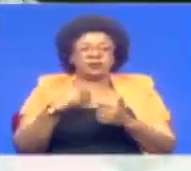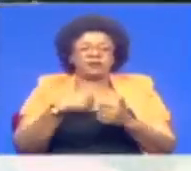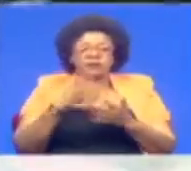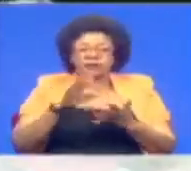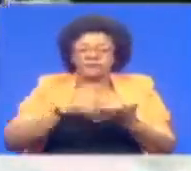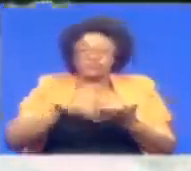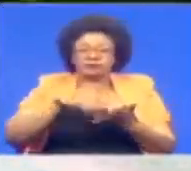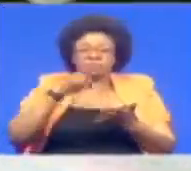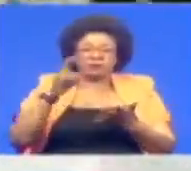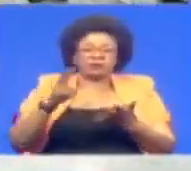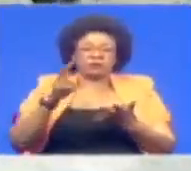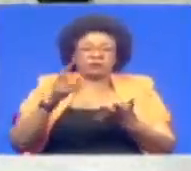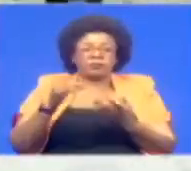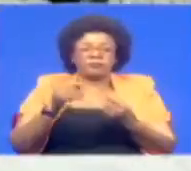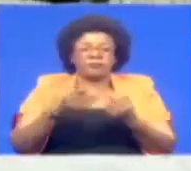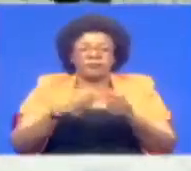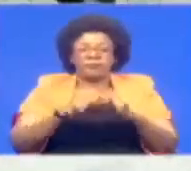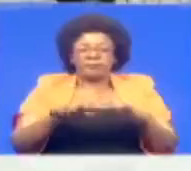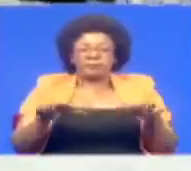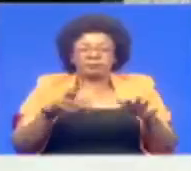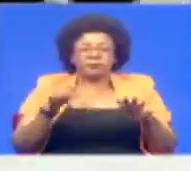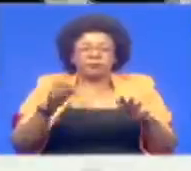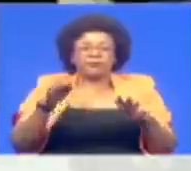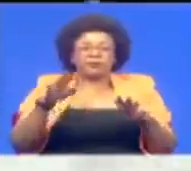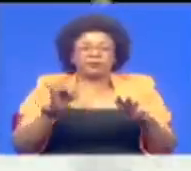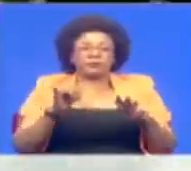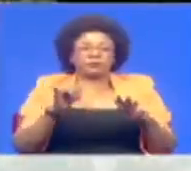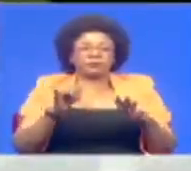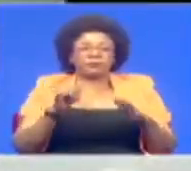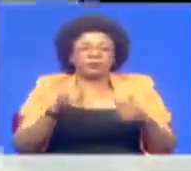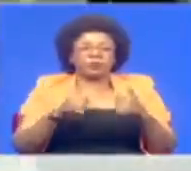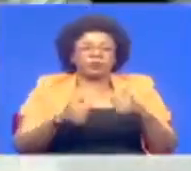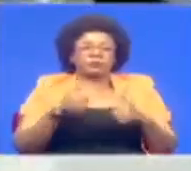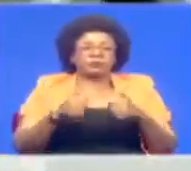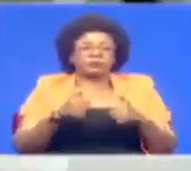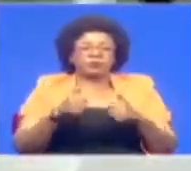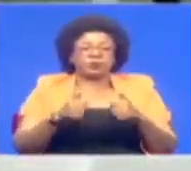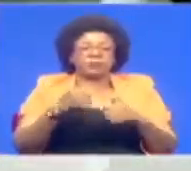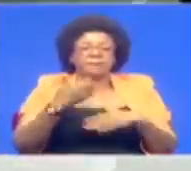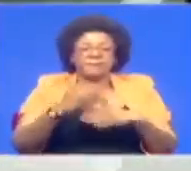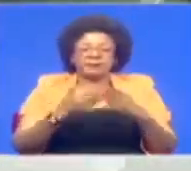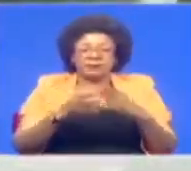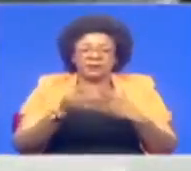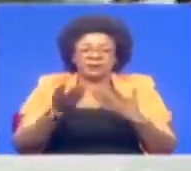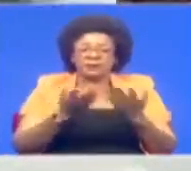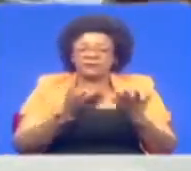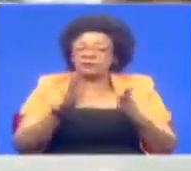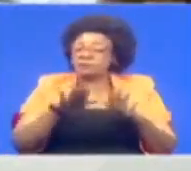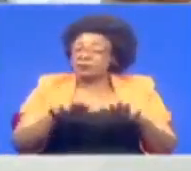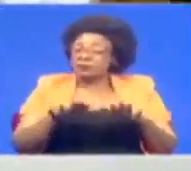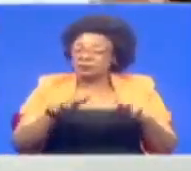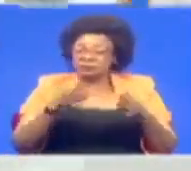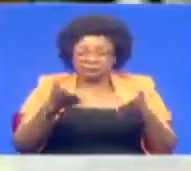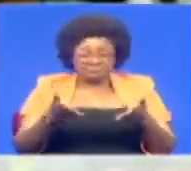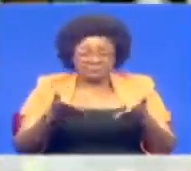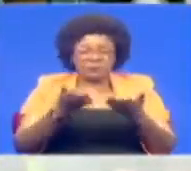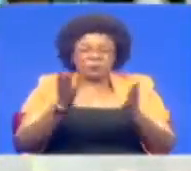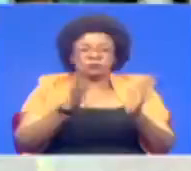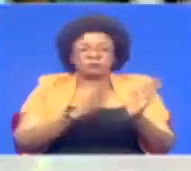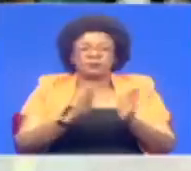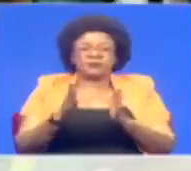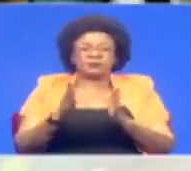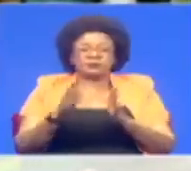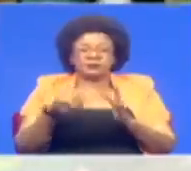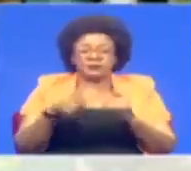the opportunity to break ground on a new pavilion, which will be built at the service park. The Safari Rally was scheduled to be held